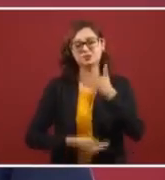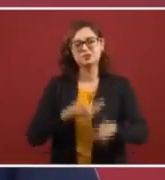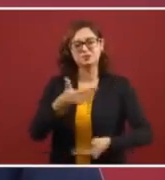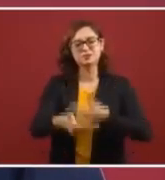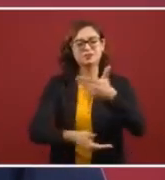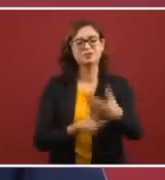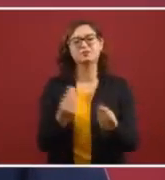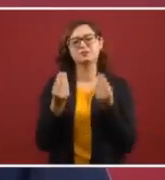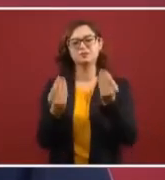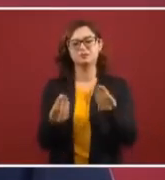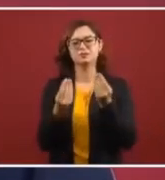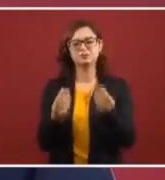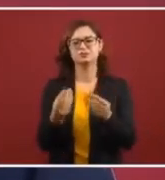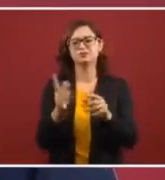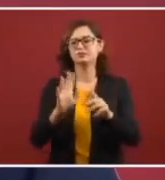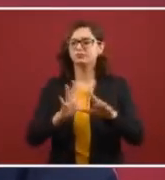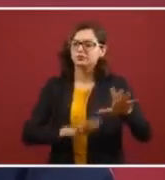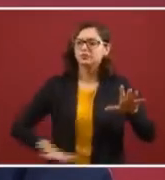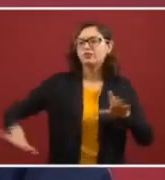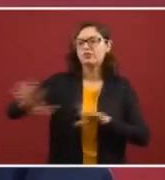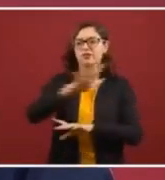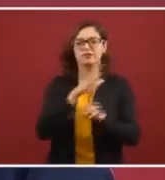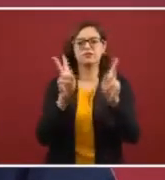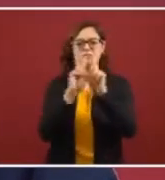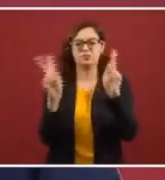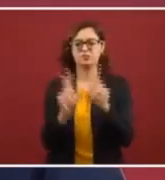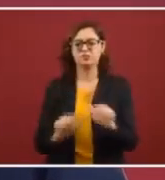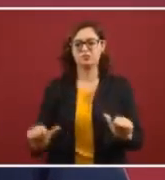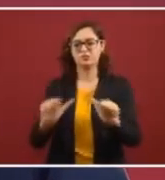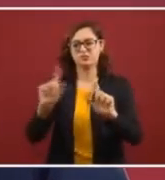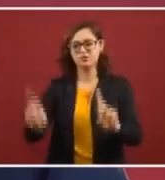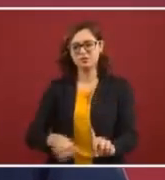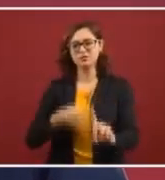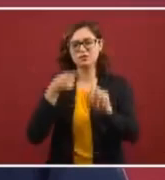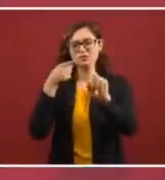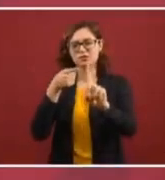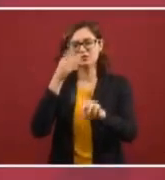we'll advance a lot. That is the purpose.